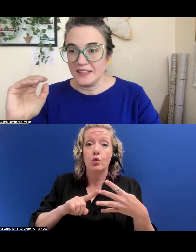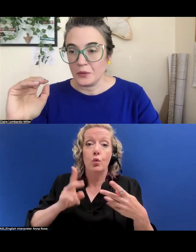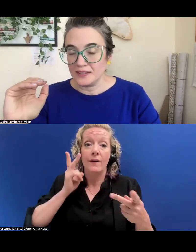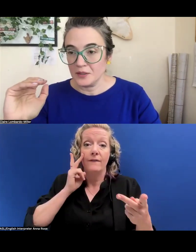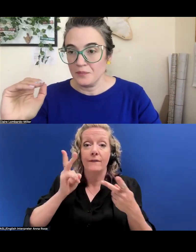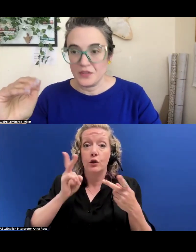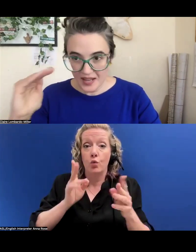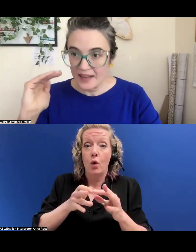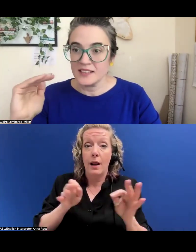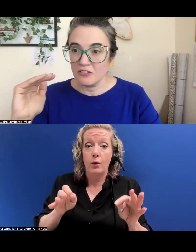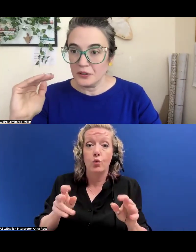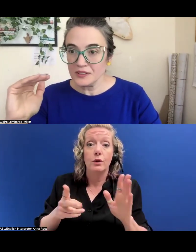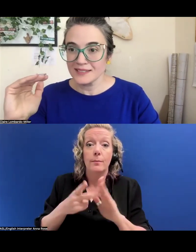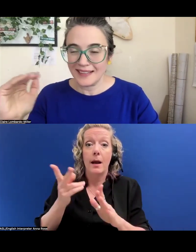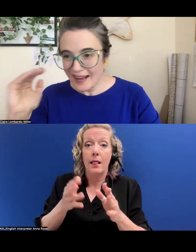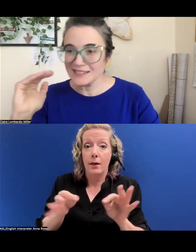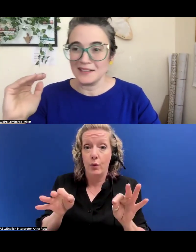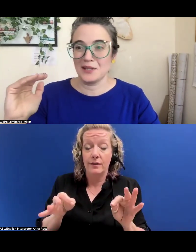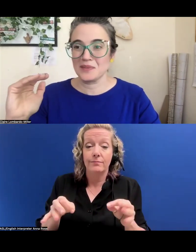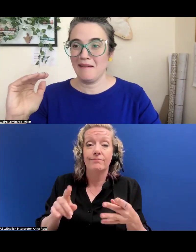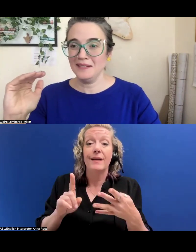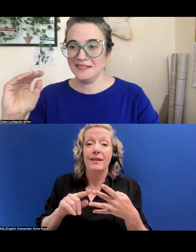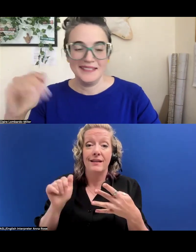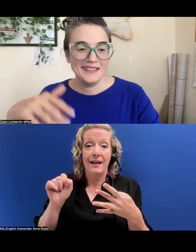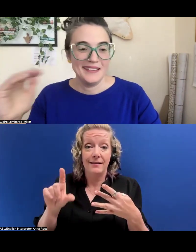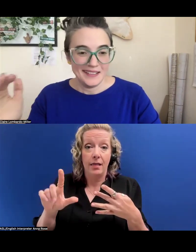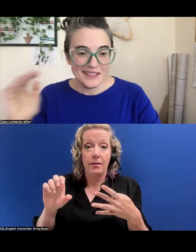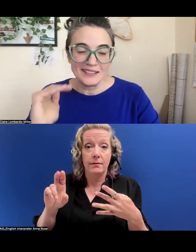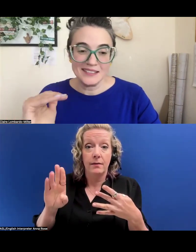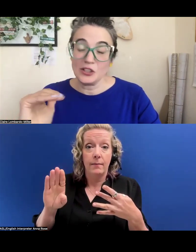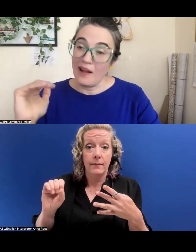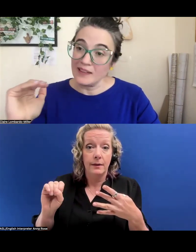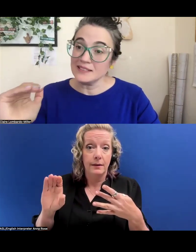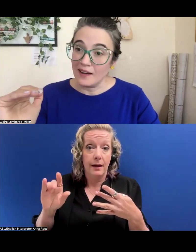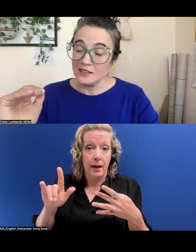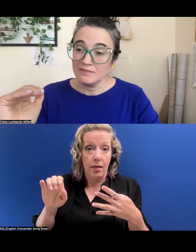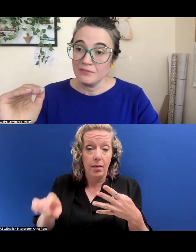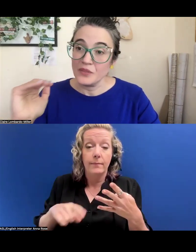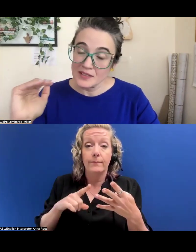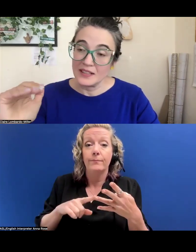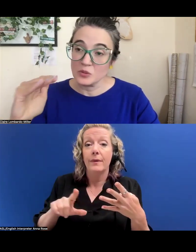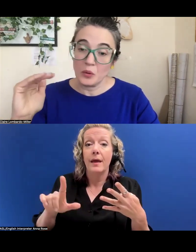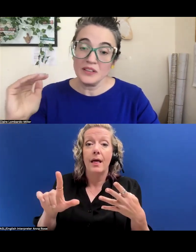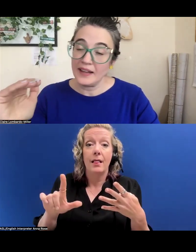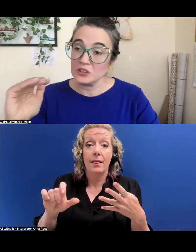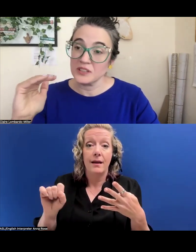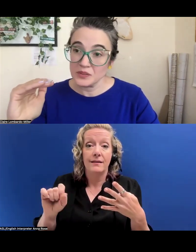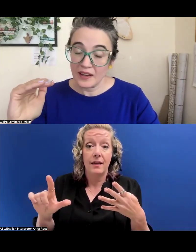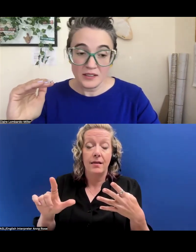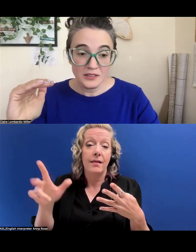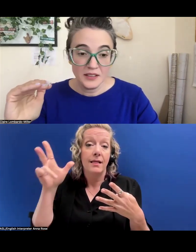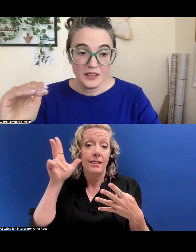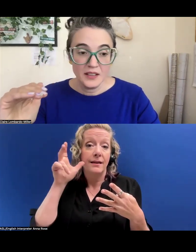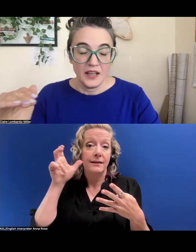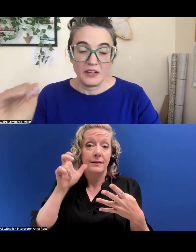and bilingualism. This is the ASL folks, the ASL subscale. Next is your LSL, listening and spoken language